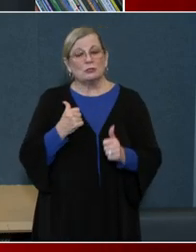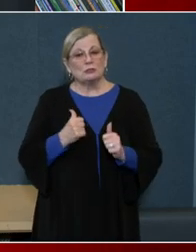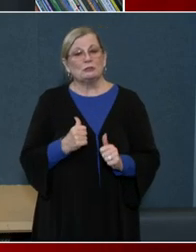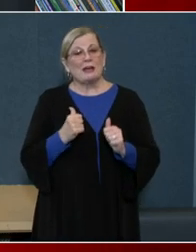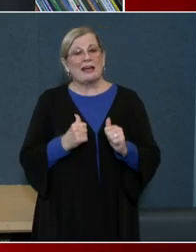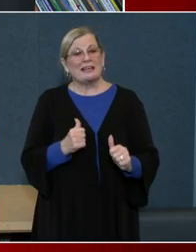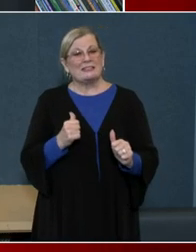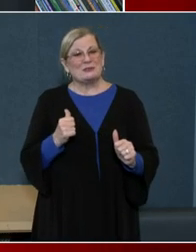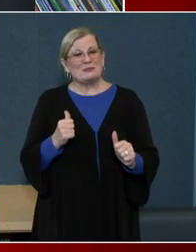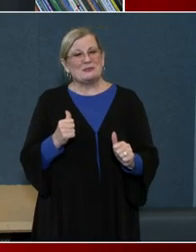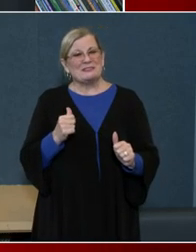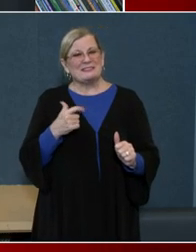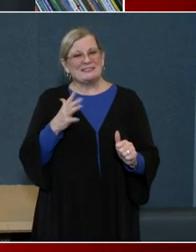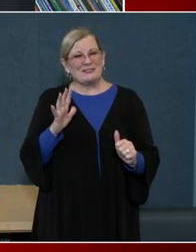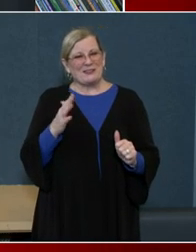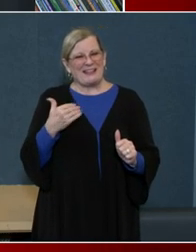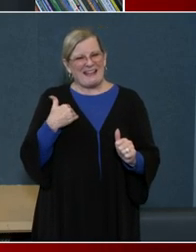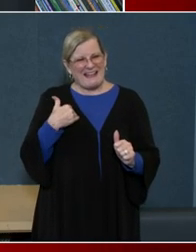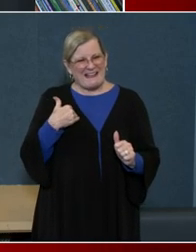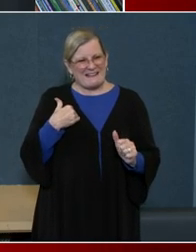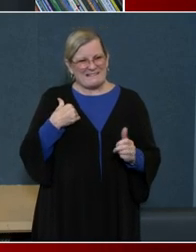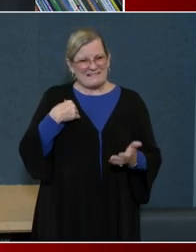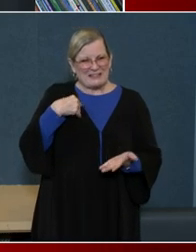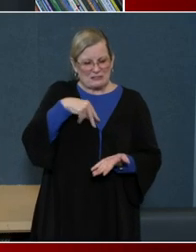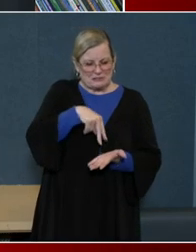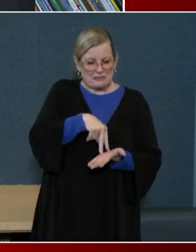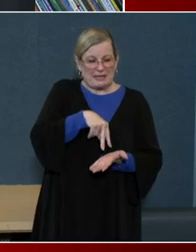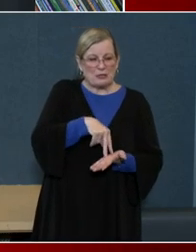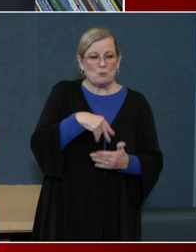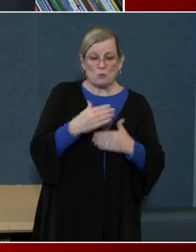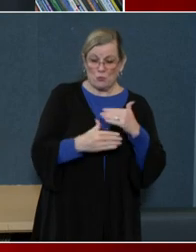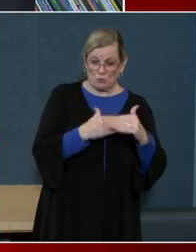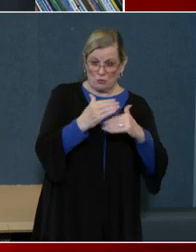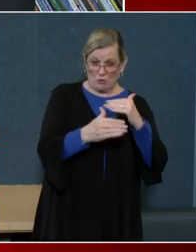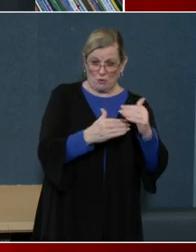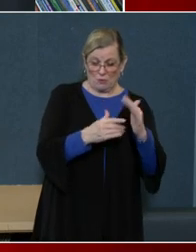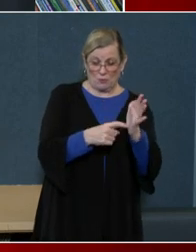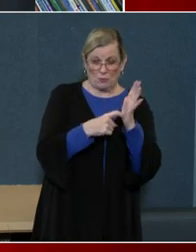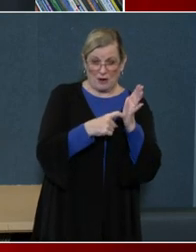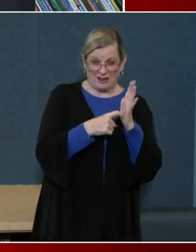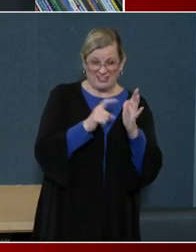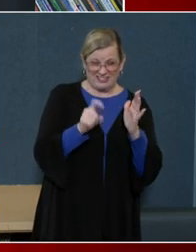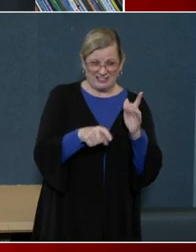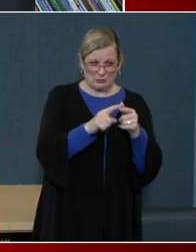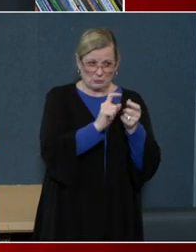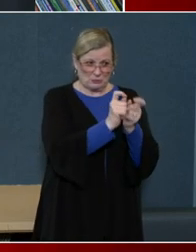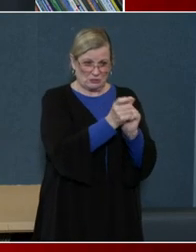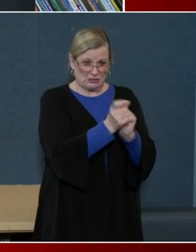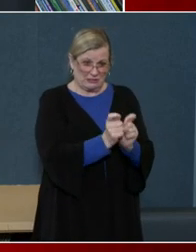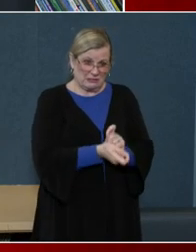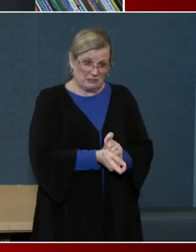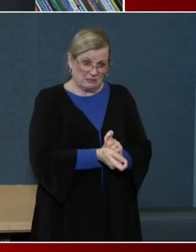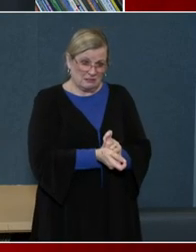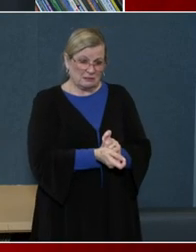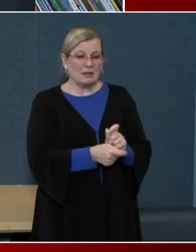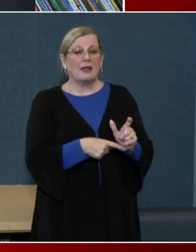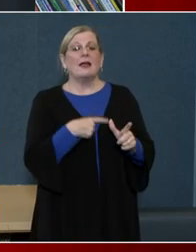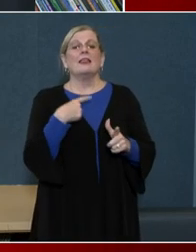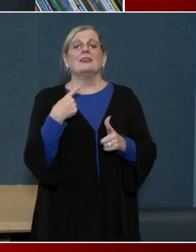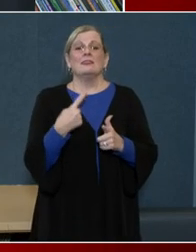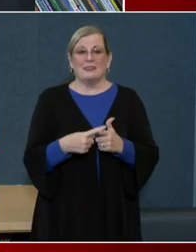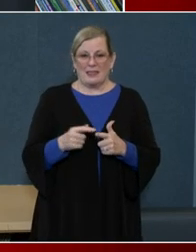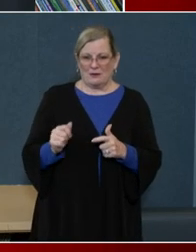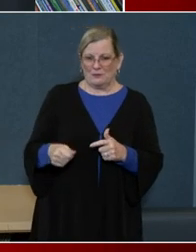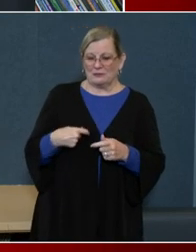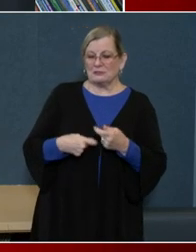that protocol needs to change so that schools can be identified and the process can begin without a name. I think I said